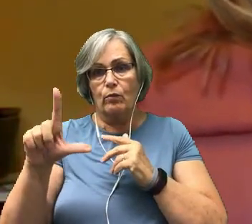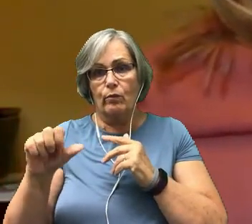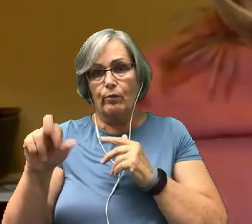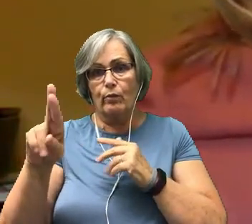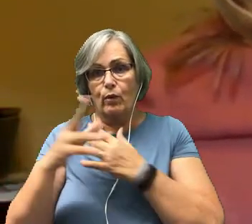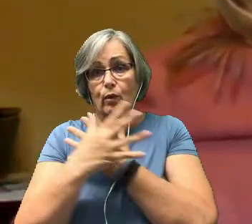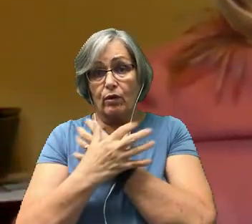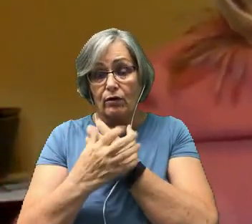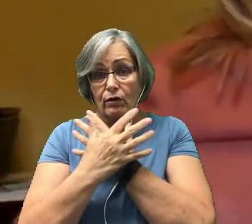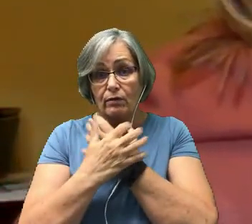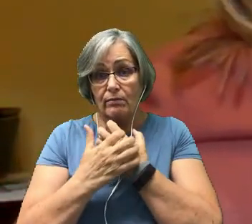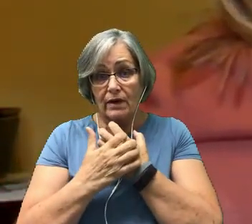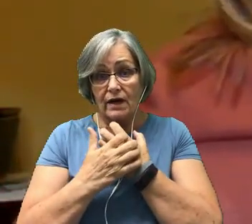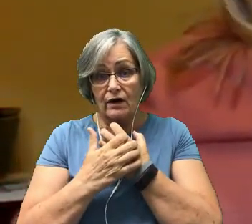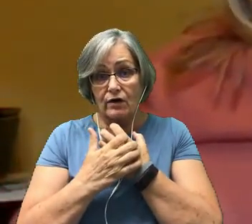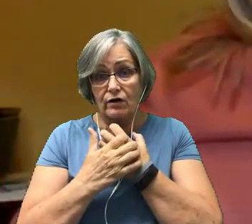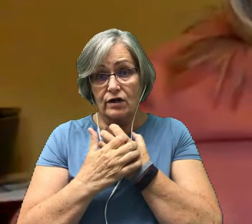bears